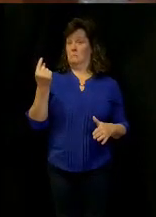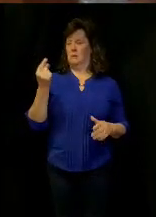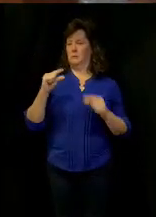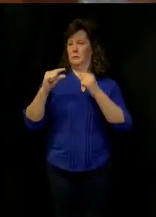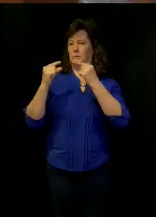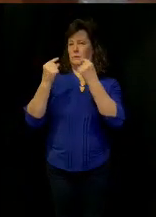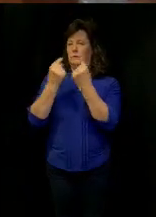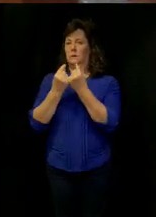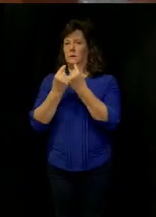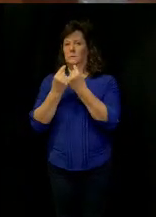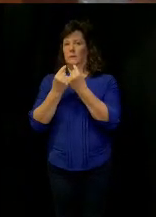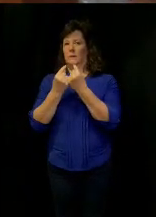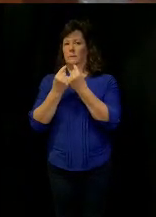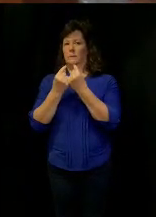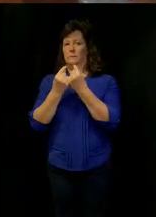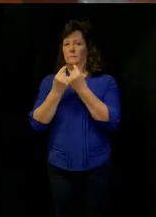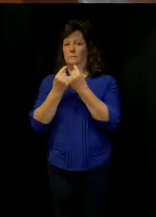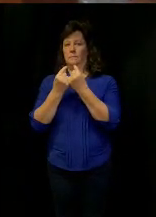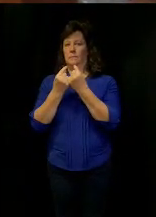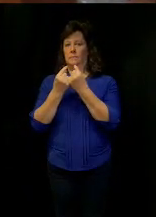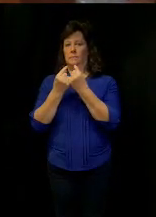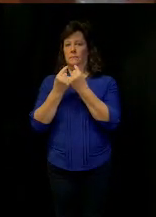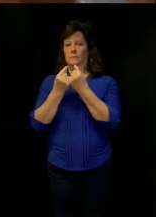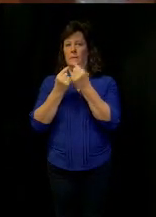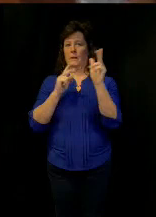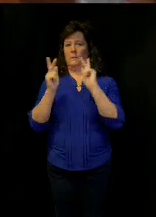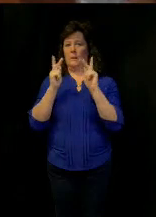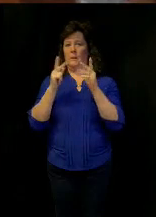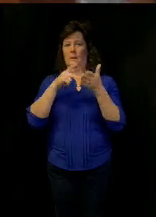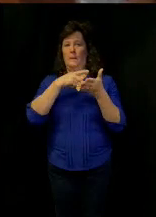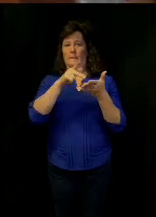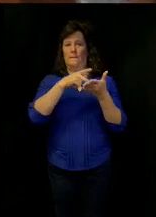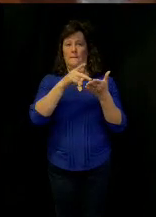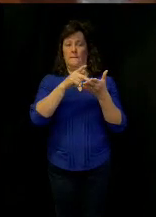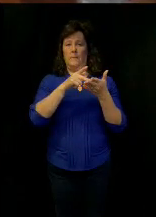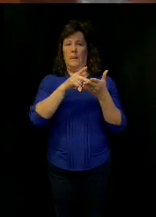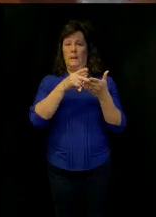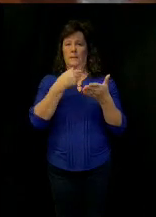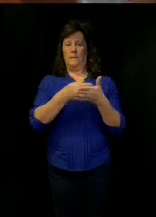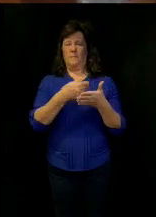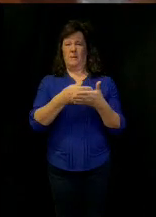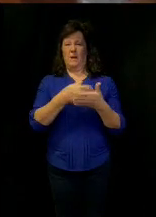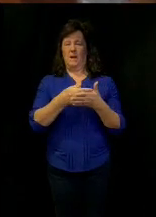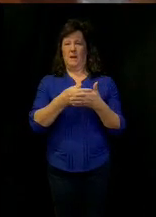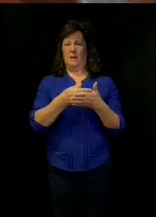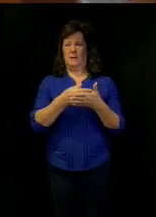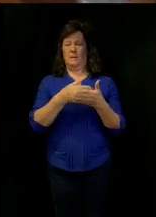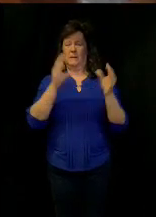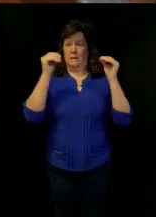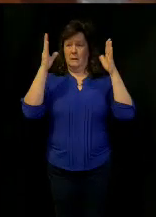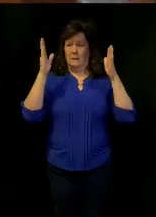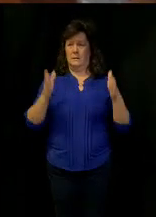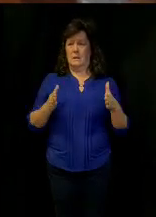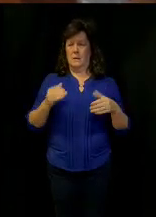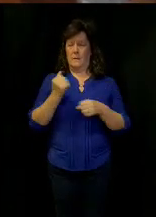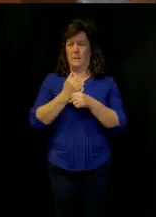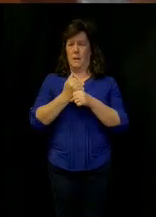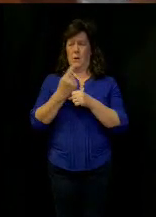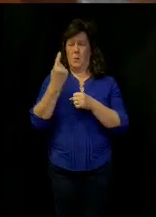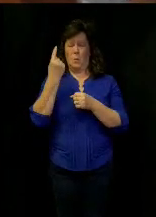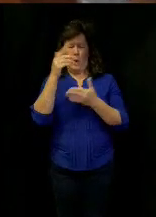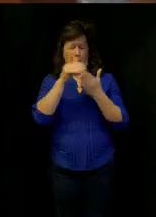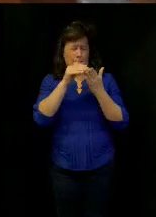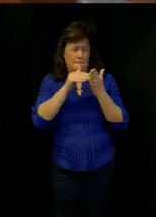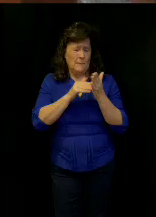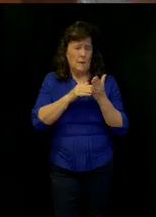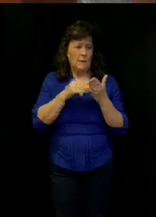Fans only. And you can go there and people pay money to see nude pictures. This teacher, she made $1